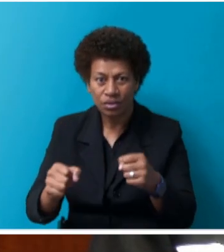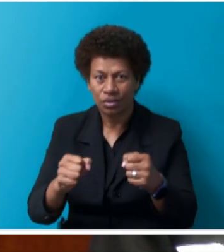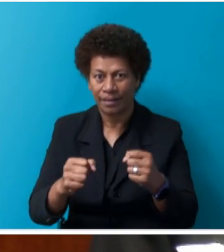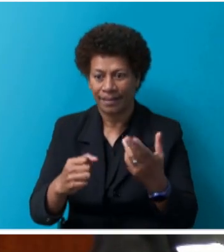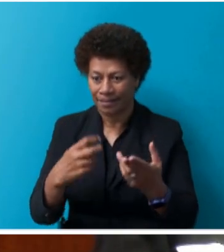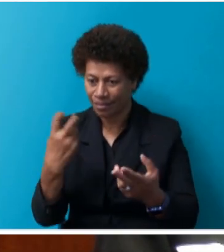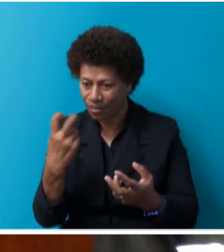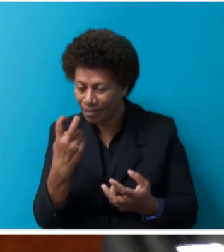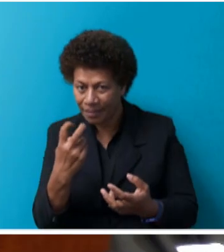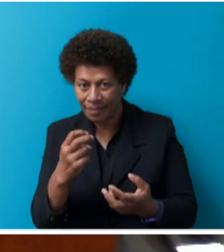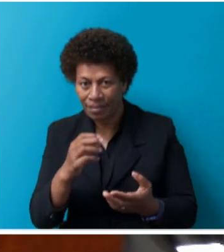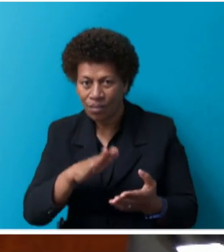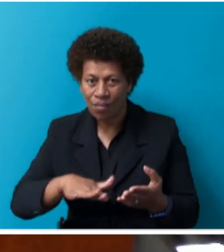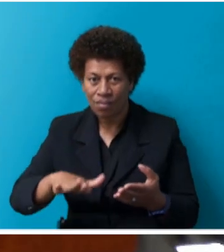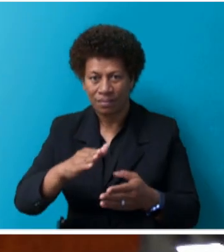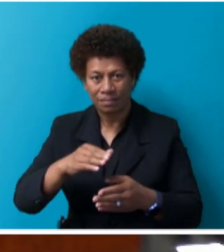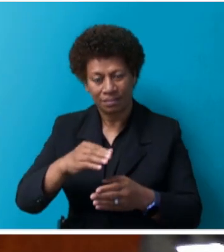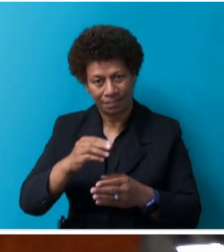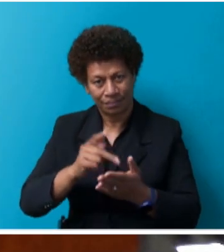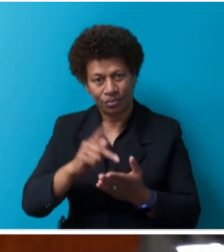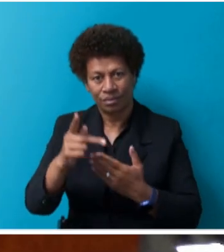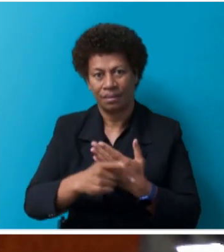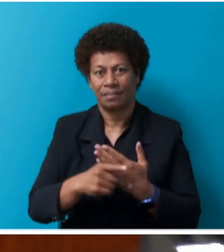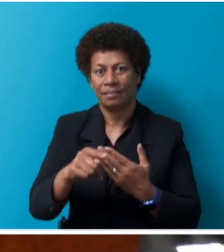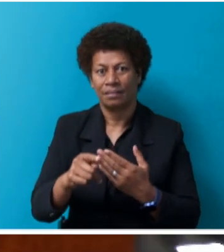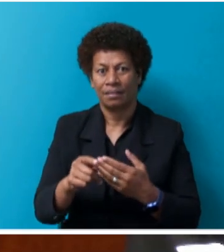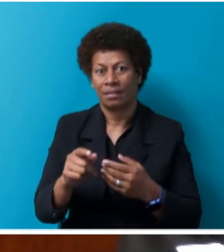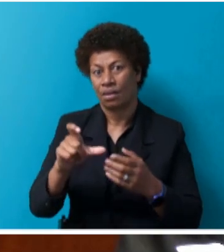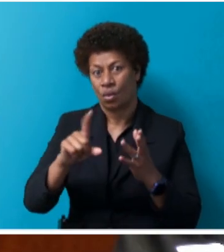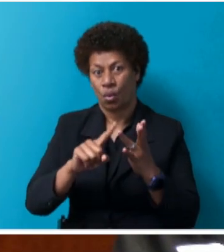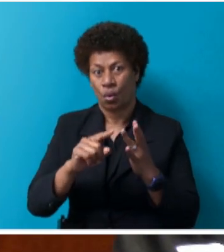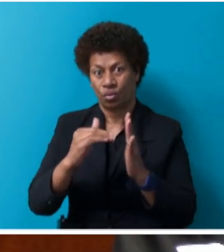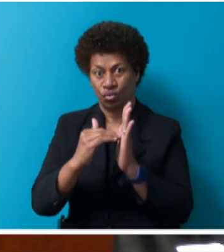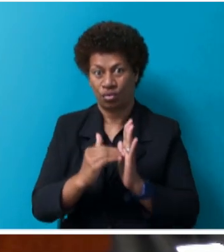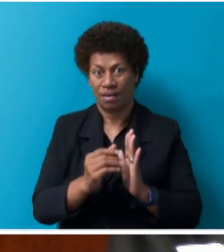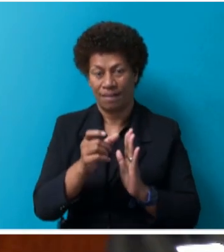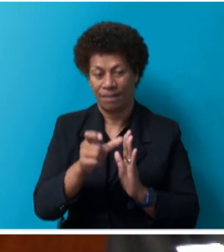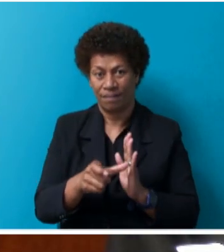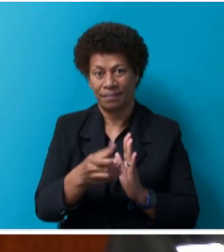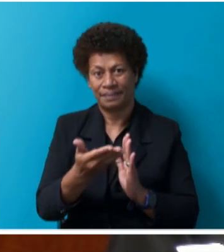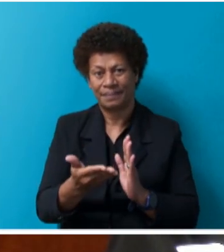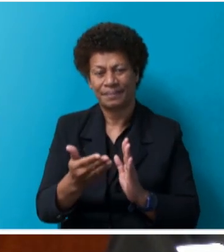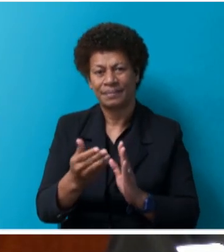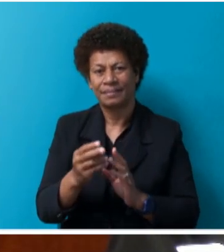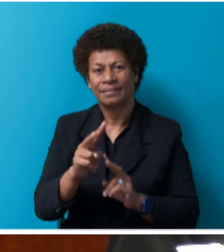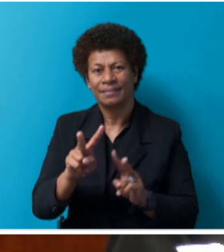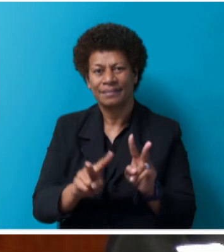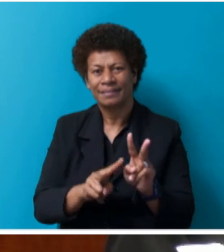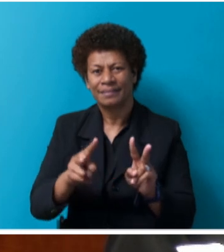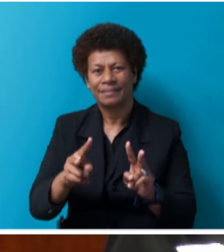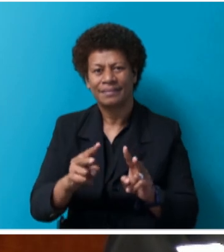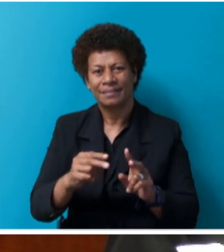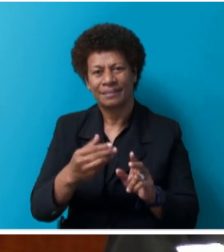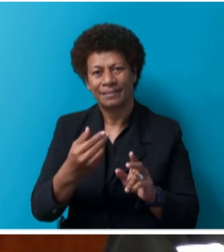execution. The WENAP Secretariat will be co-chaired by Minister for Trade, SME, and Cooperatives, Deputy Prime Minister Honorable Kamika Midha, and